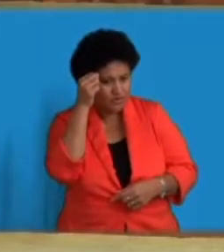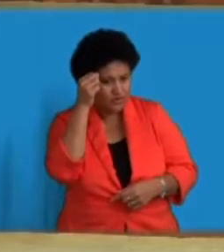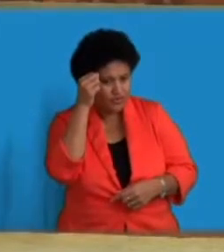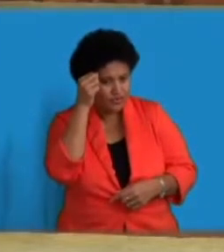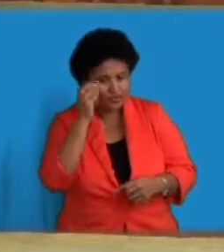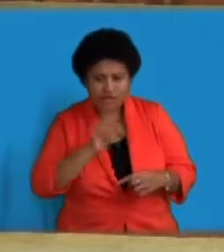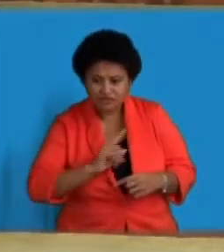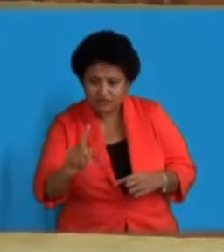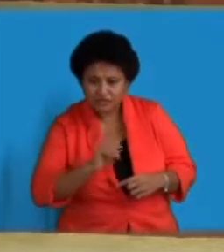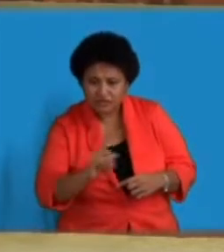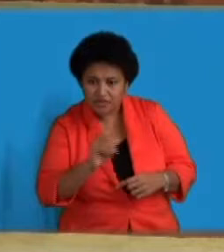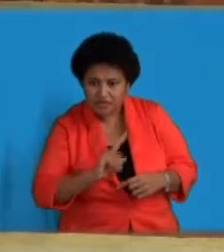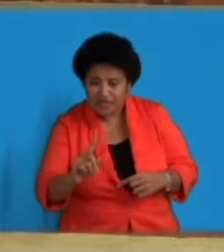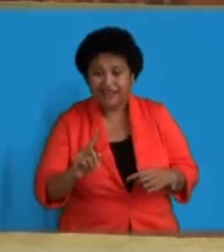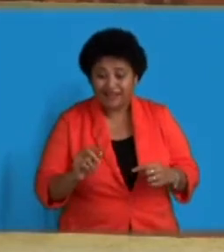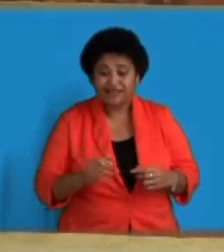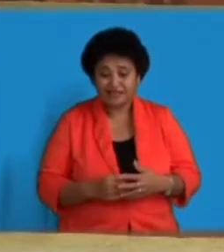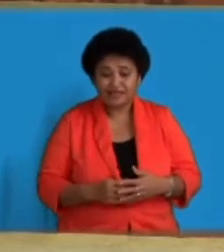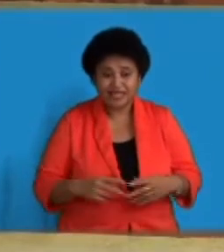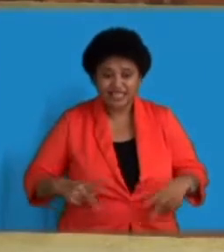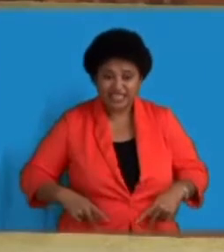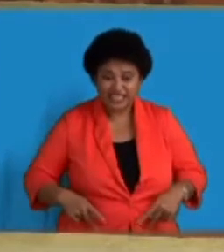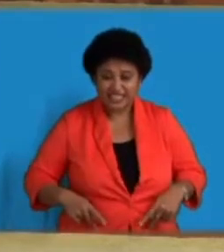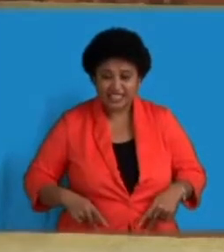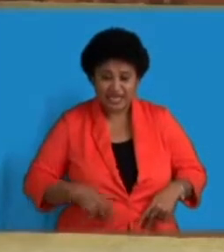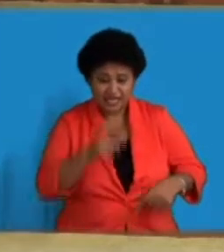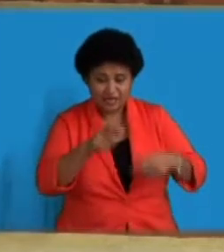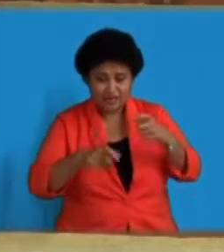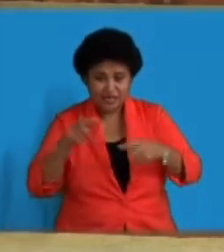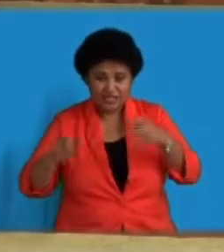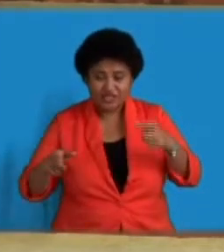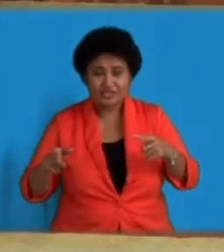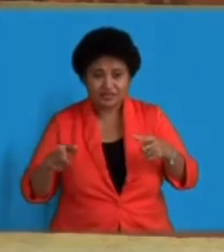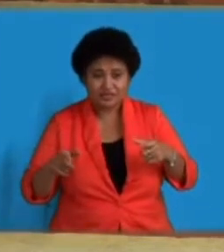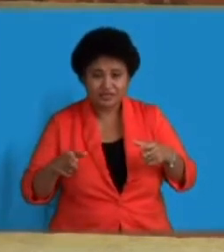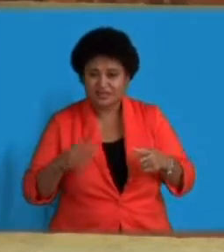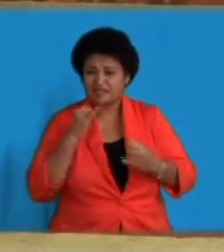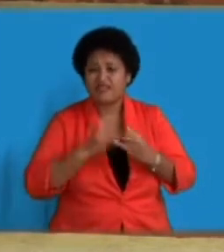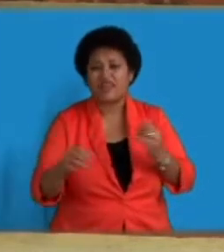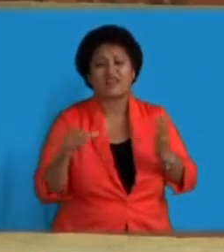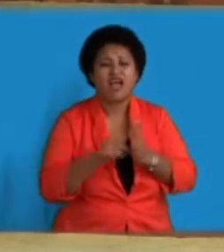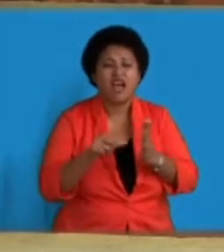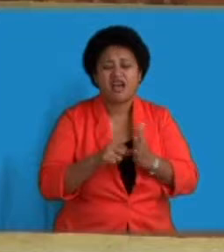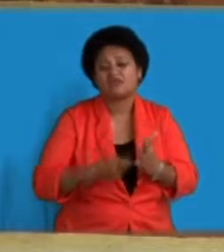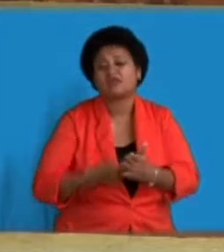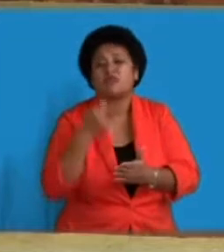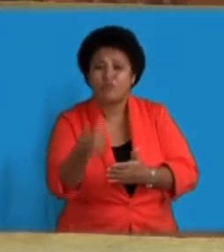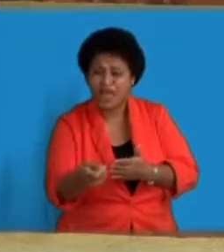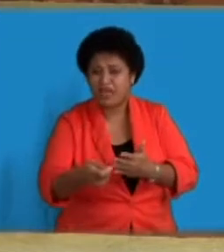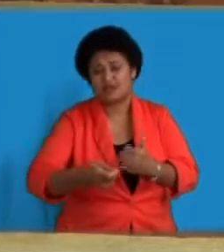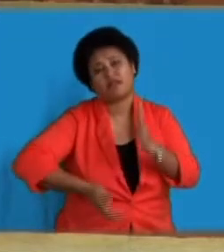regular kidney dialysis patients are finding it extremely hard, Madam Speaker, to pay for the cost, which is very